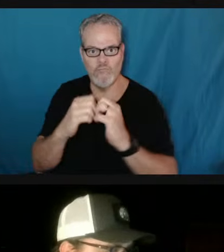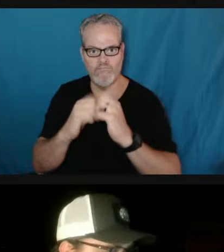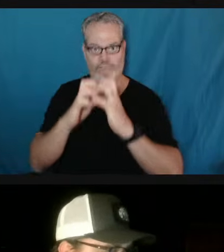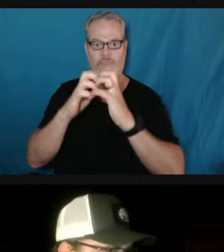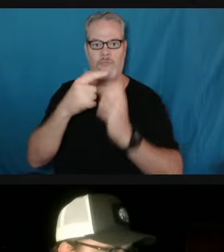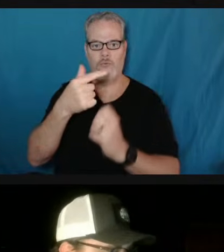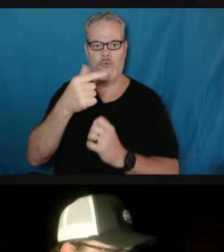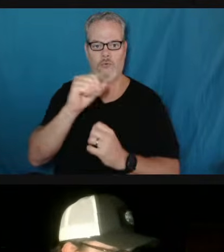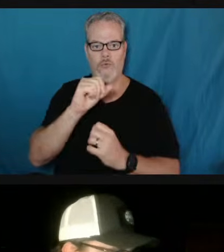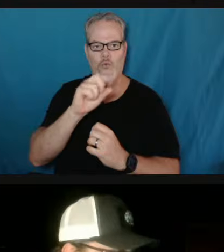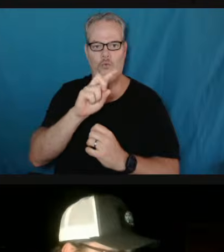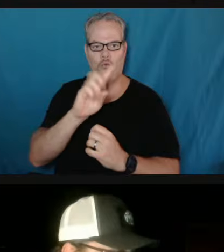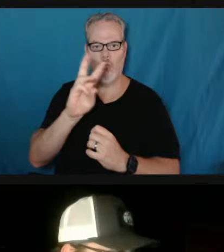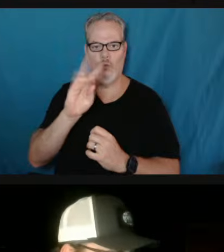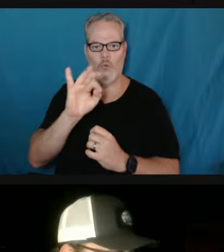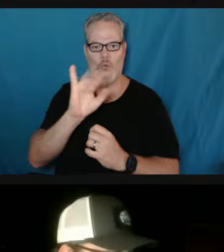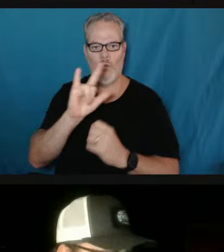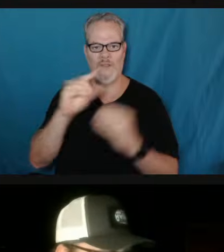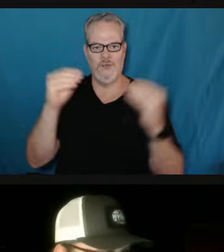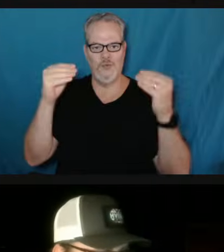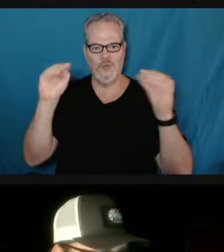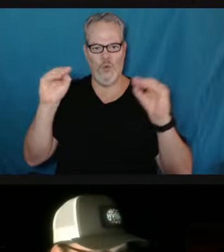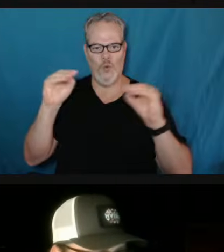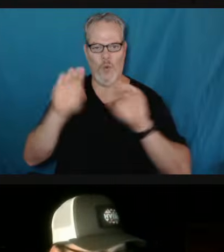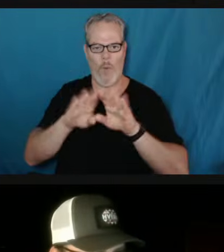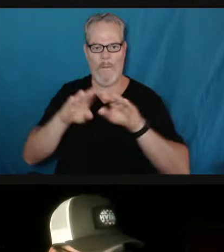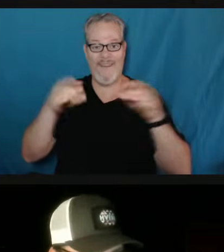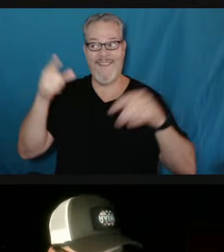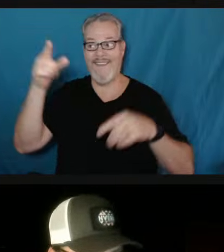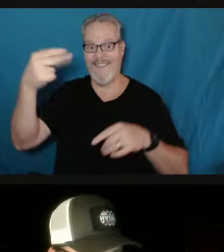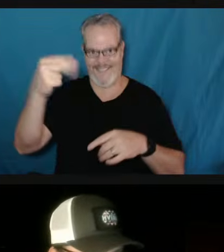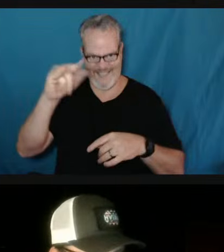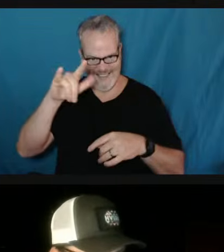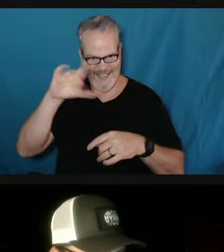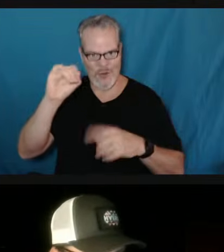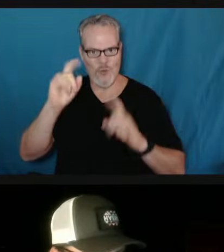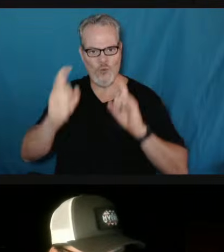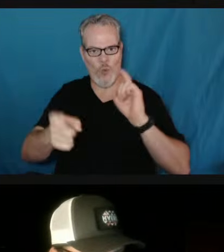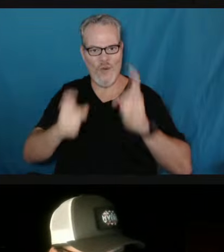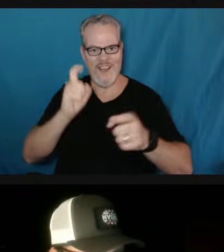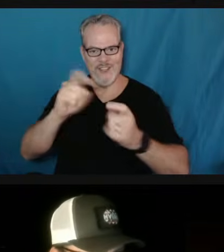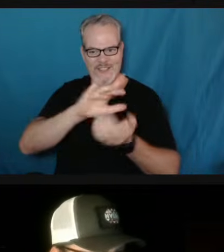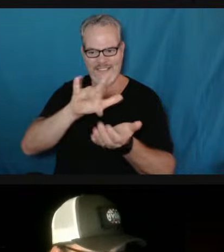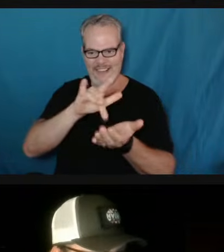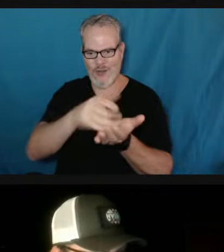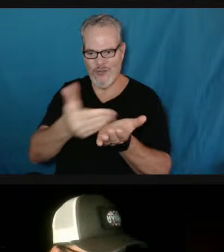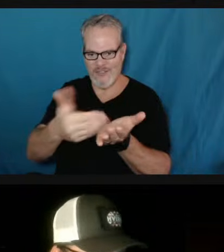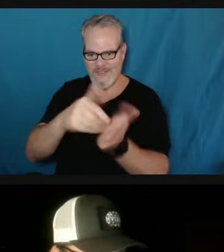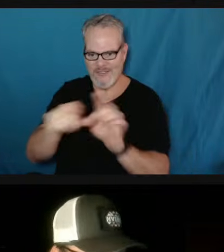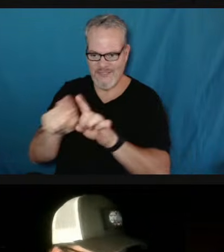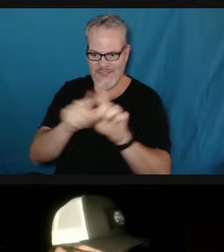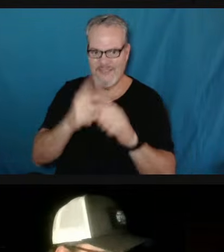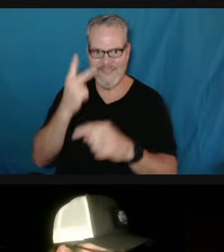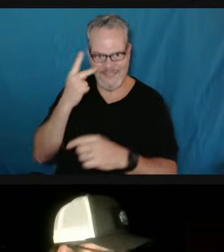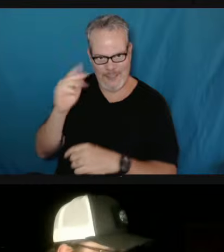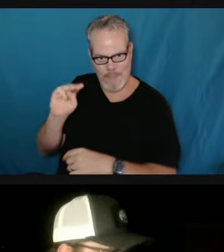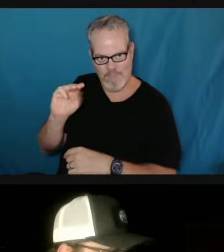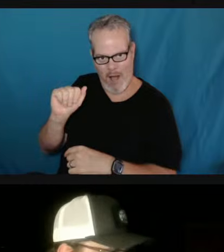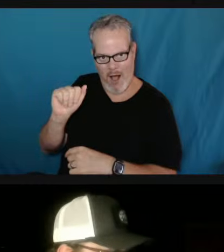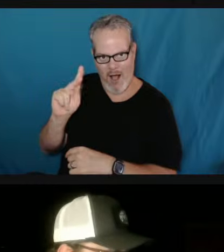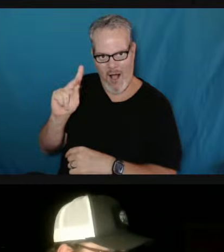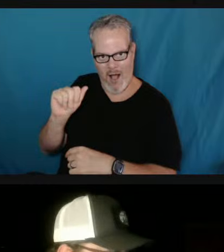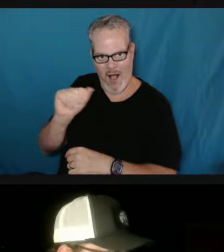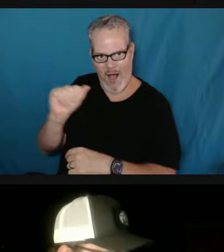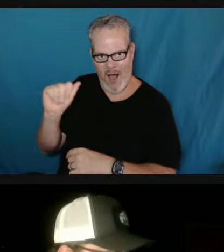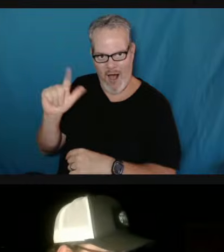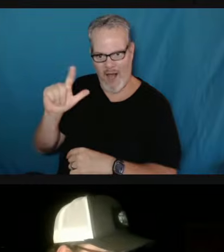Hilo, donation center as well. And that'll be, you can see, on Maka'ala Street. So if you want to